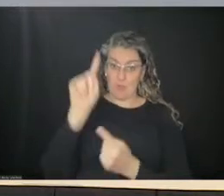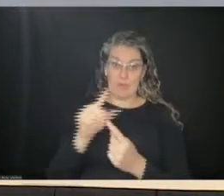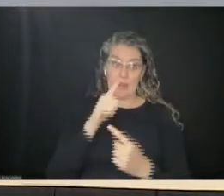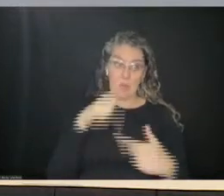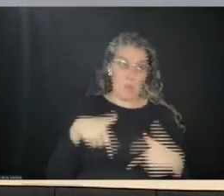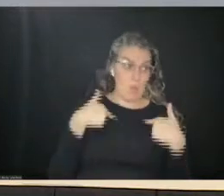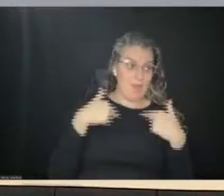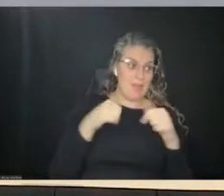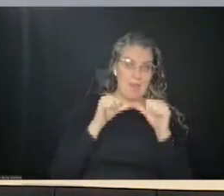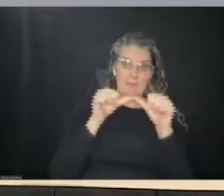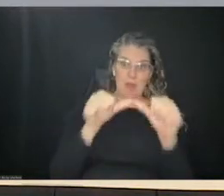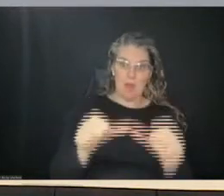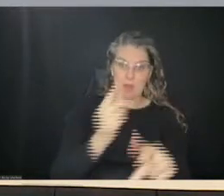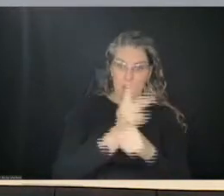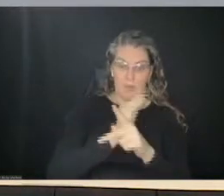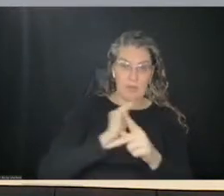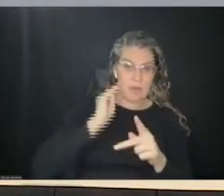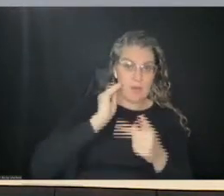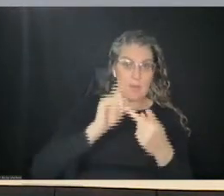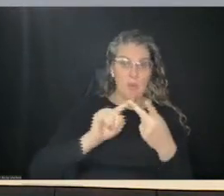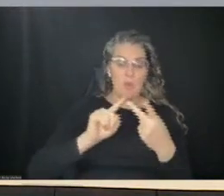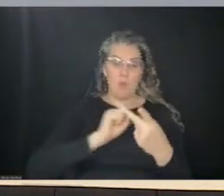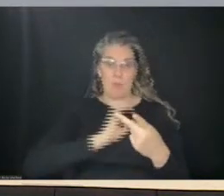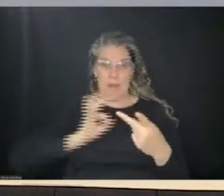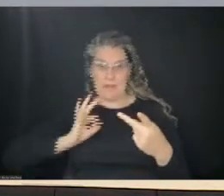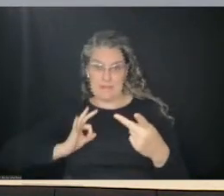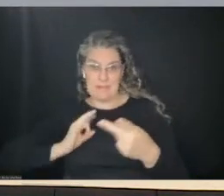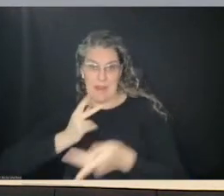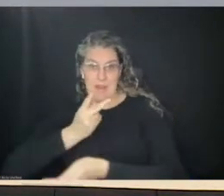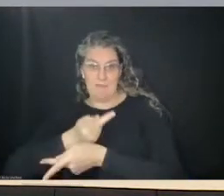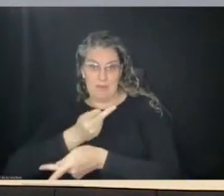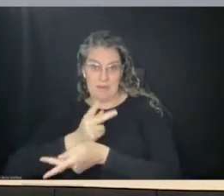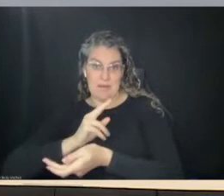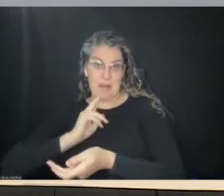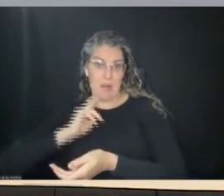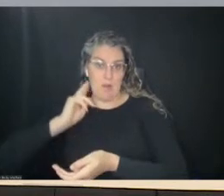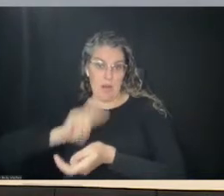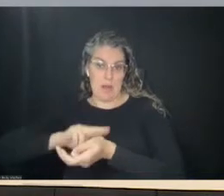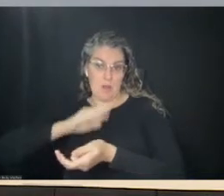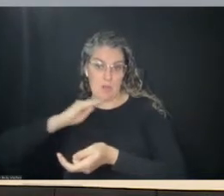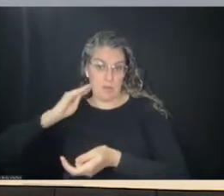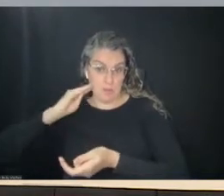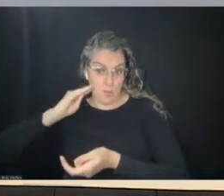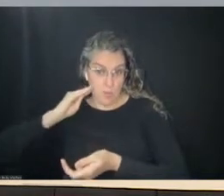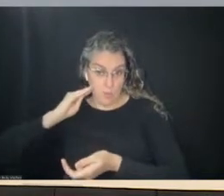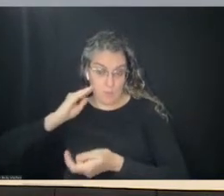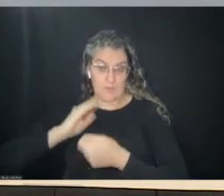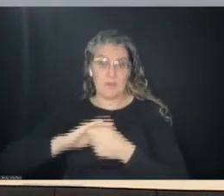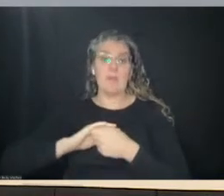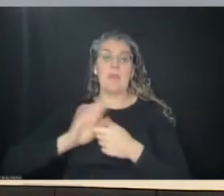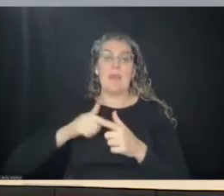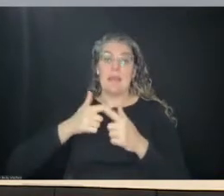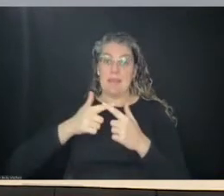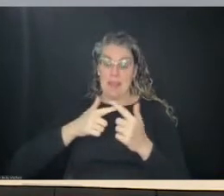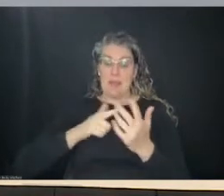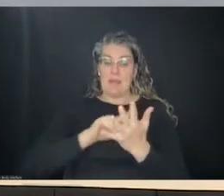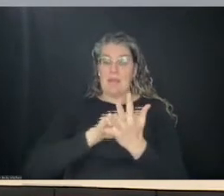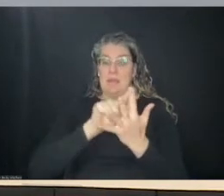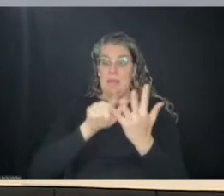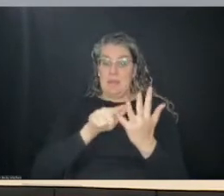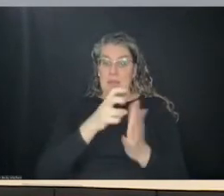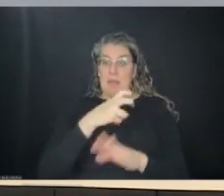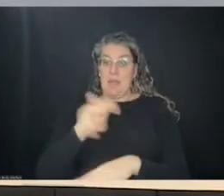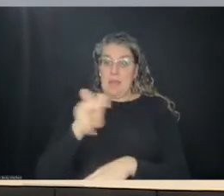care and community care residents and staff, they've received 2 doses of vaccine, we will be able to ease travel restrictions within